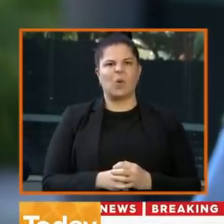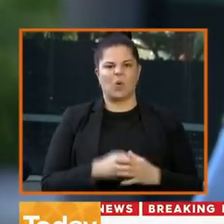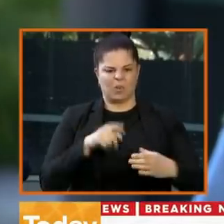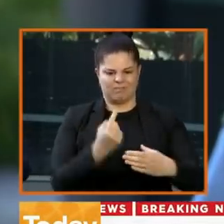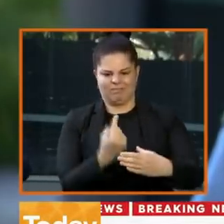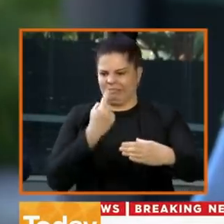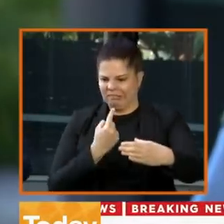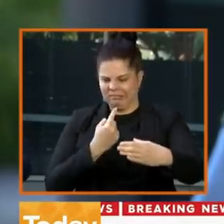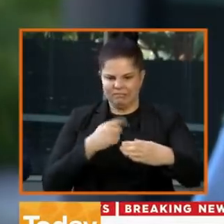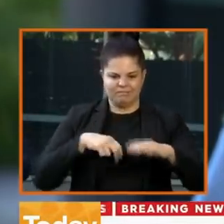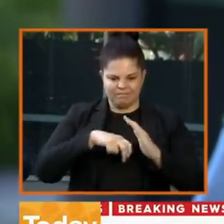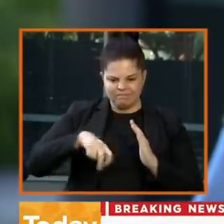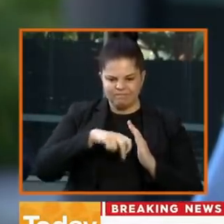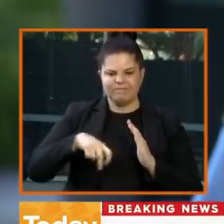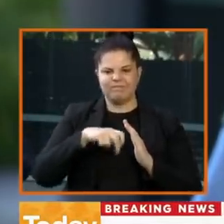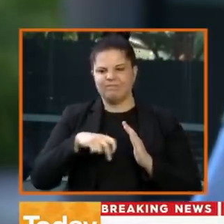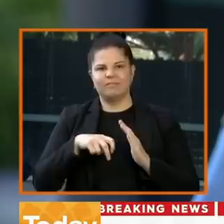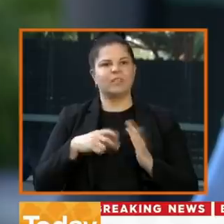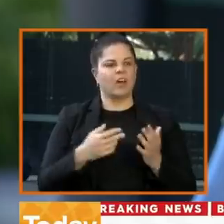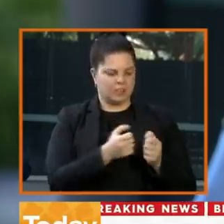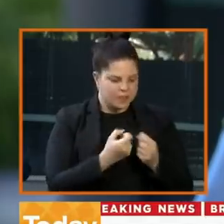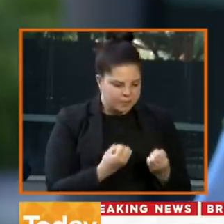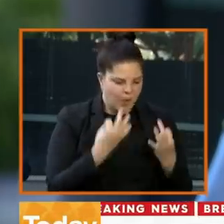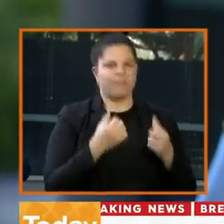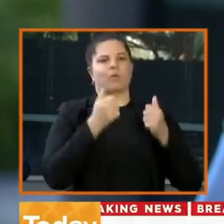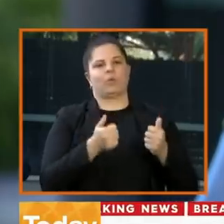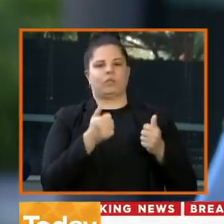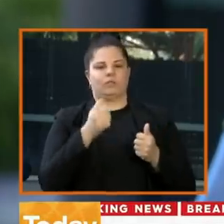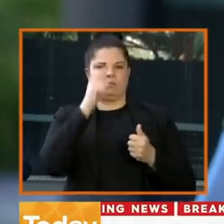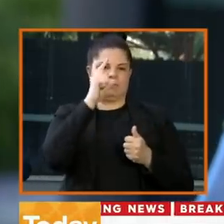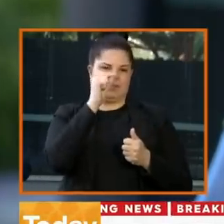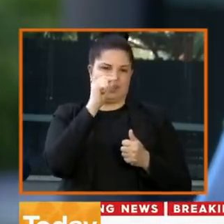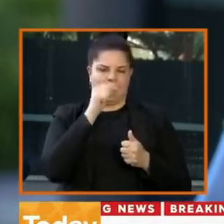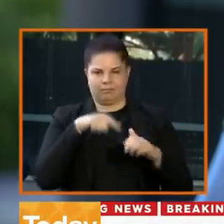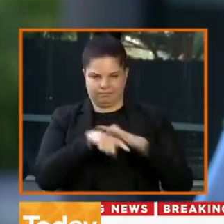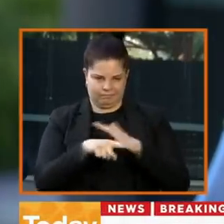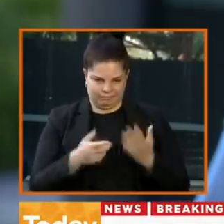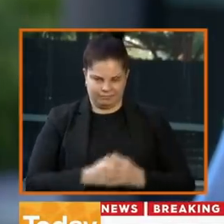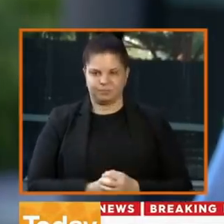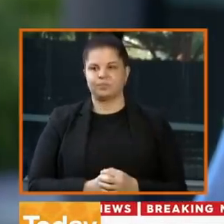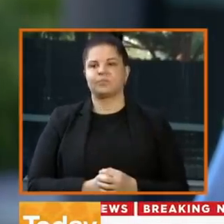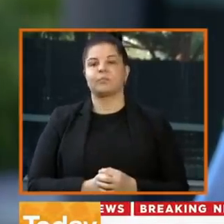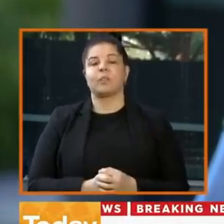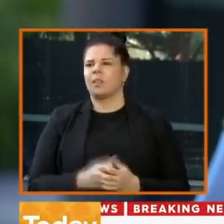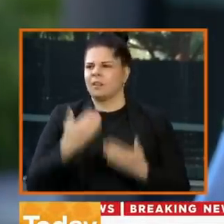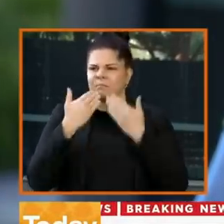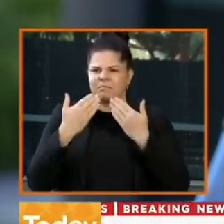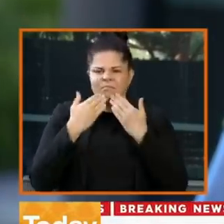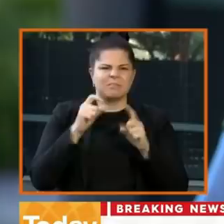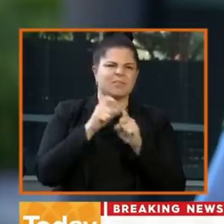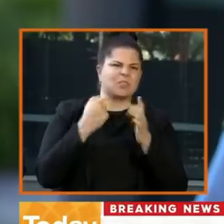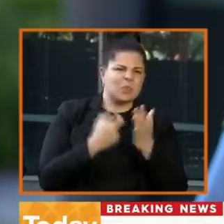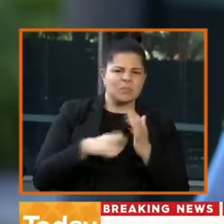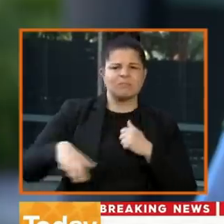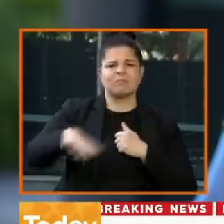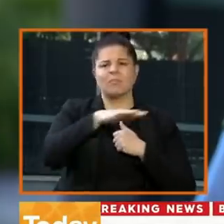which is, again, a step forward. Again, I want to thank all of our health officials over the weekend who maintained the level of testing. I want to thank the community that